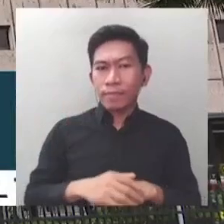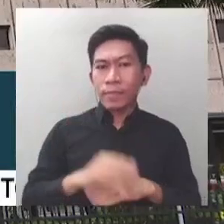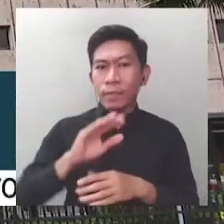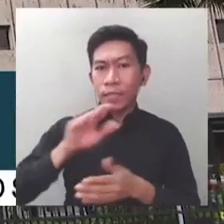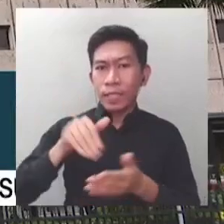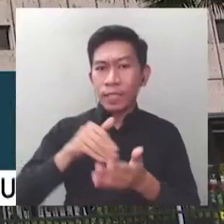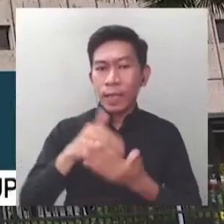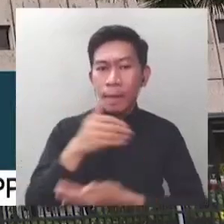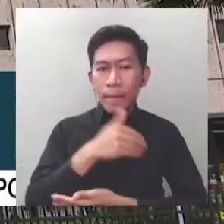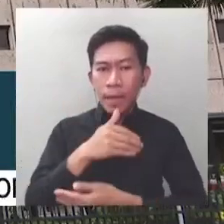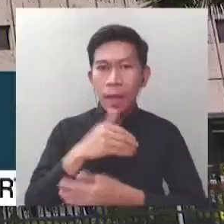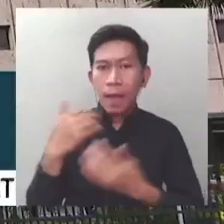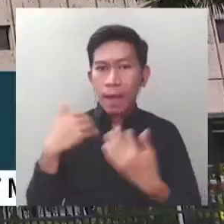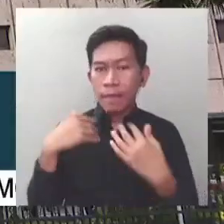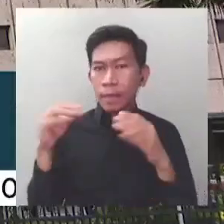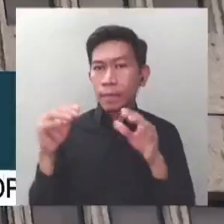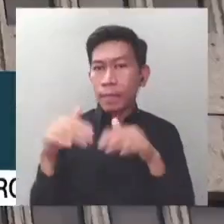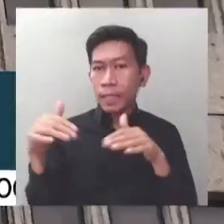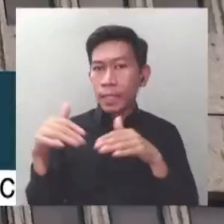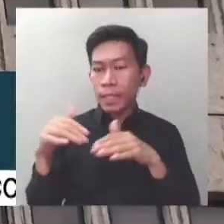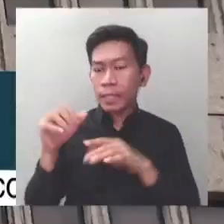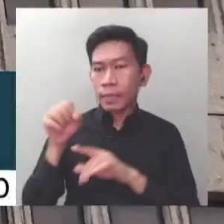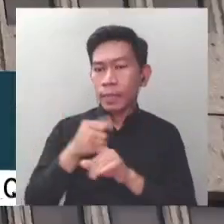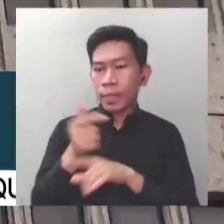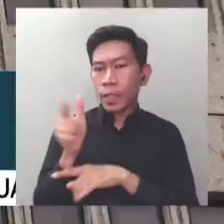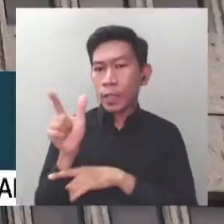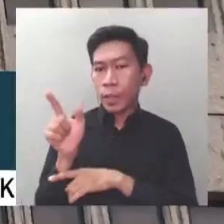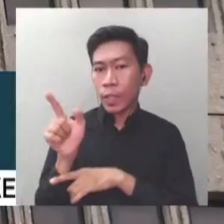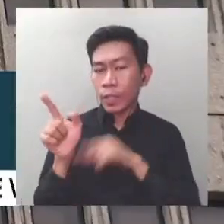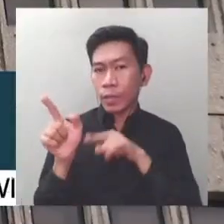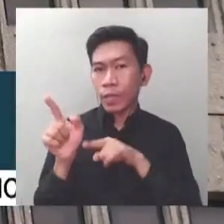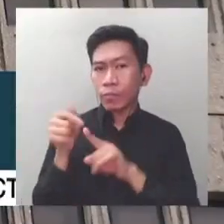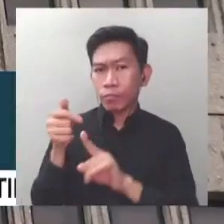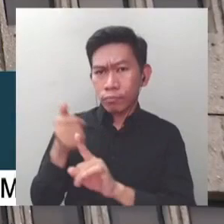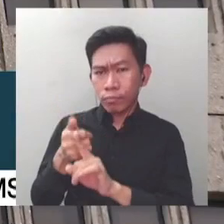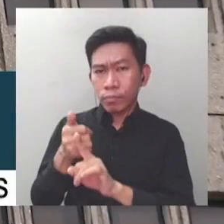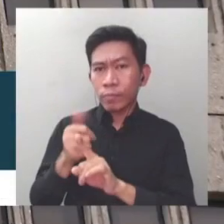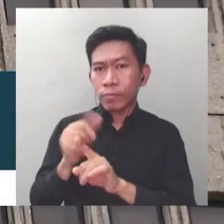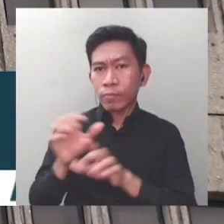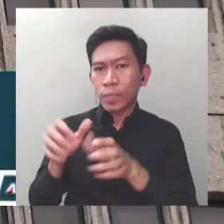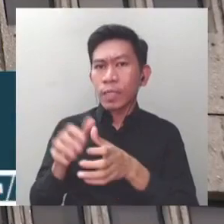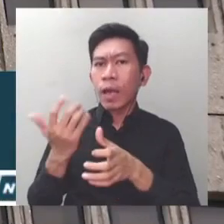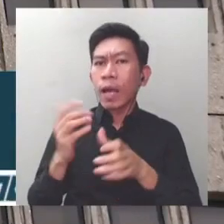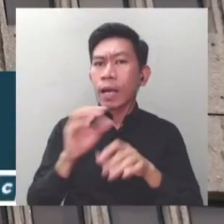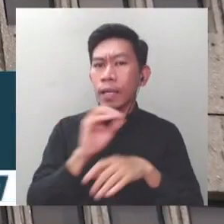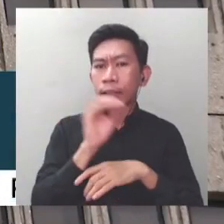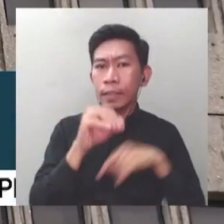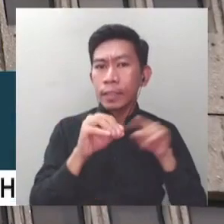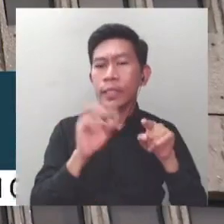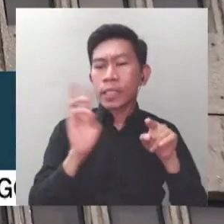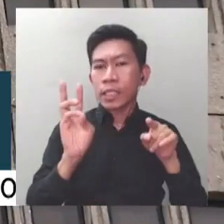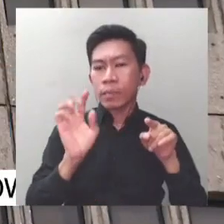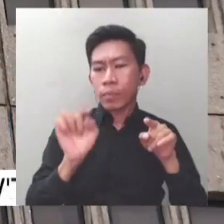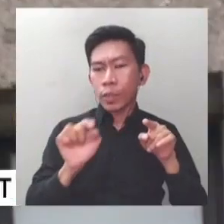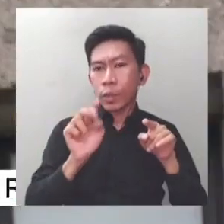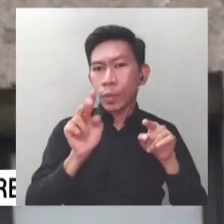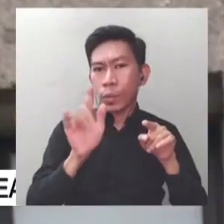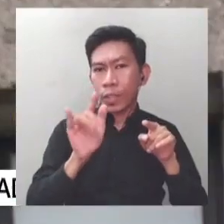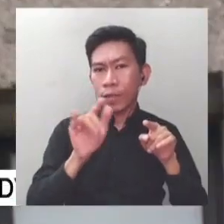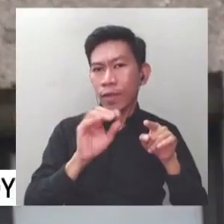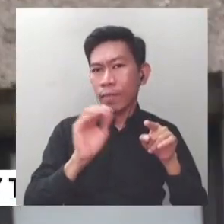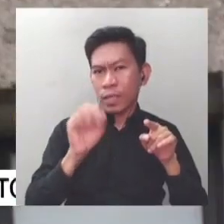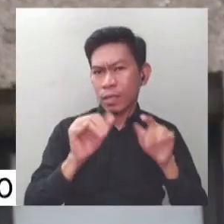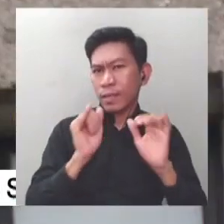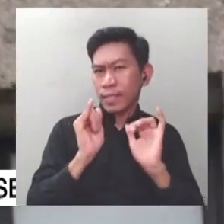rate-setting meeting on September 21st, has kept its key rate unchanged at 6.25% for the past three